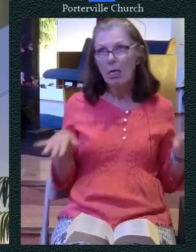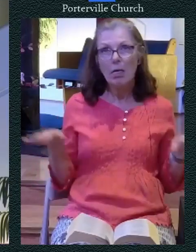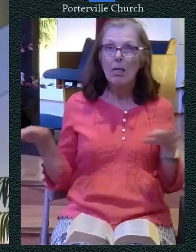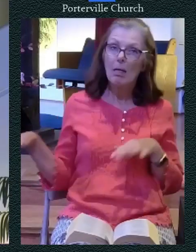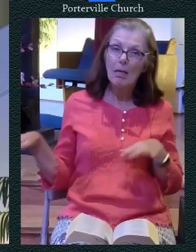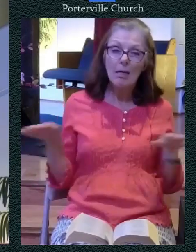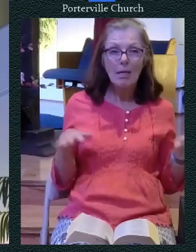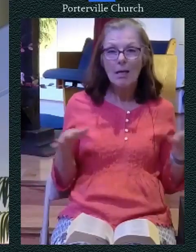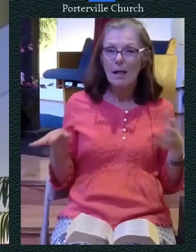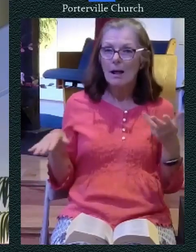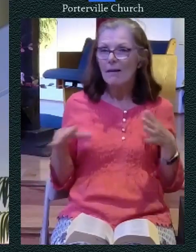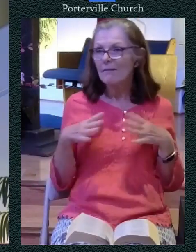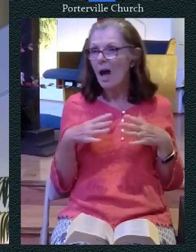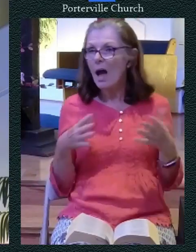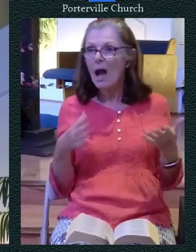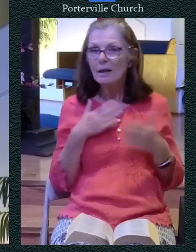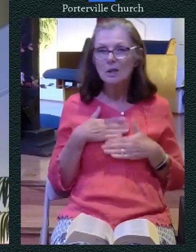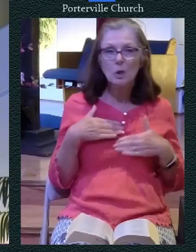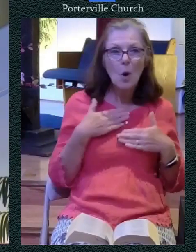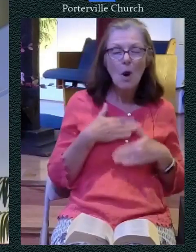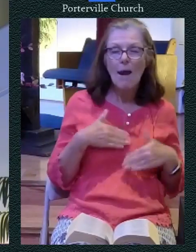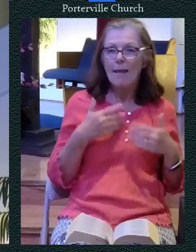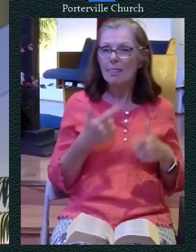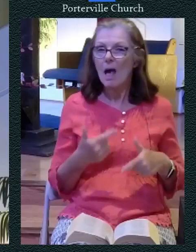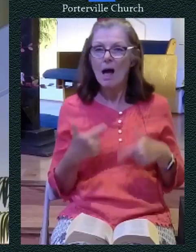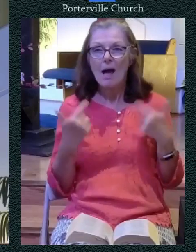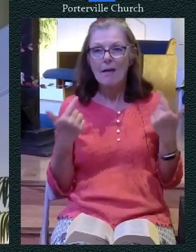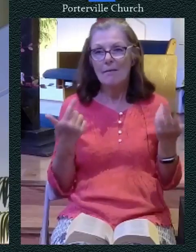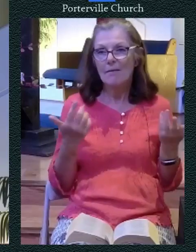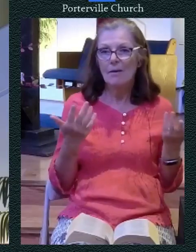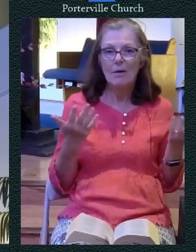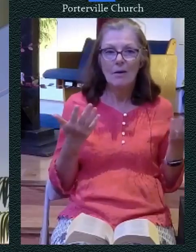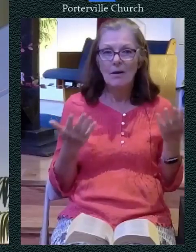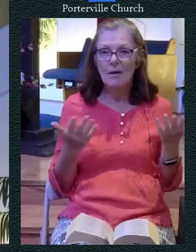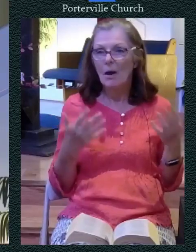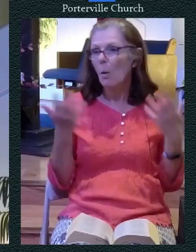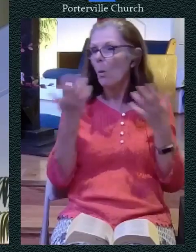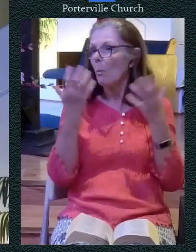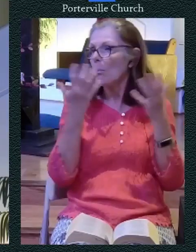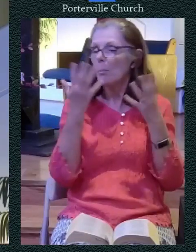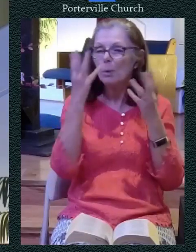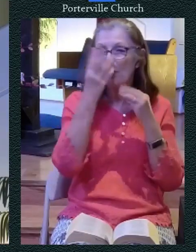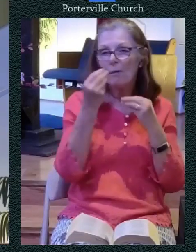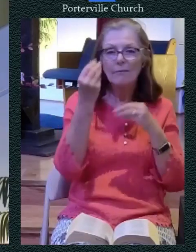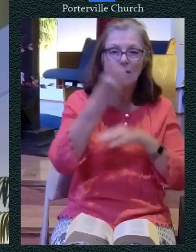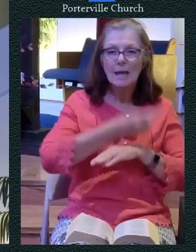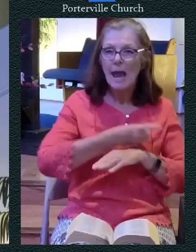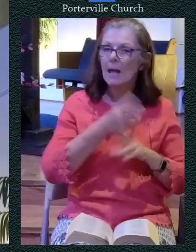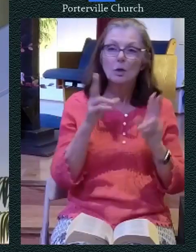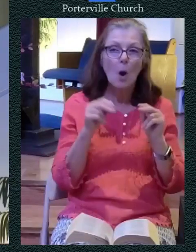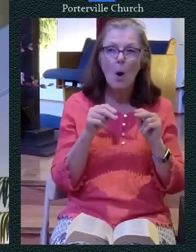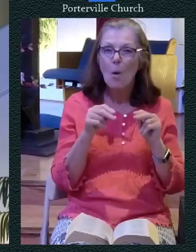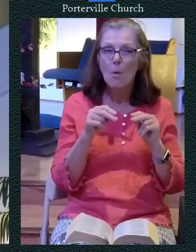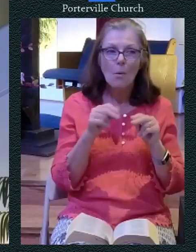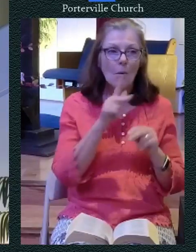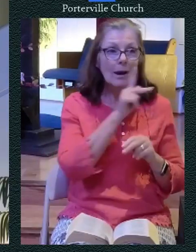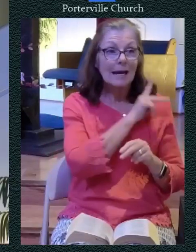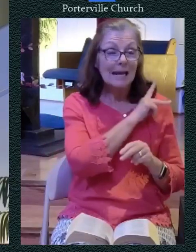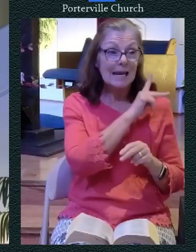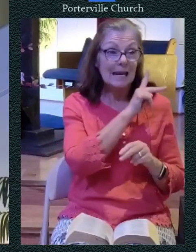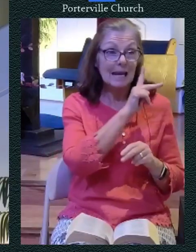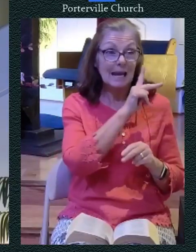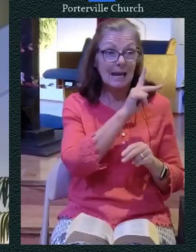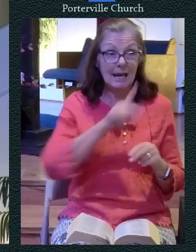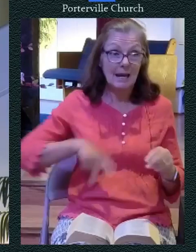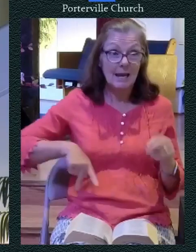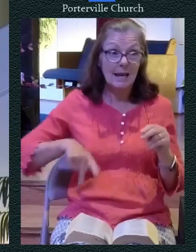an afternoon and saying, what a wonderful day it is. He's in trouble. And you see